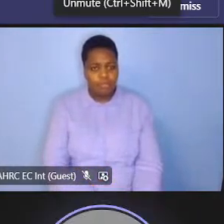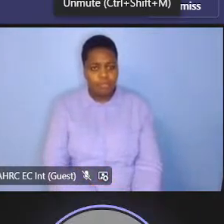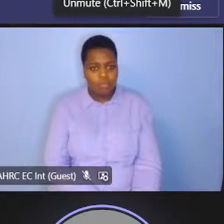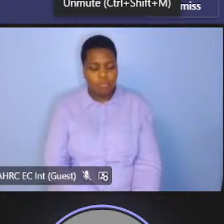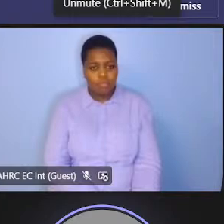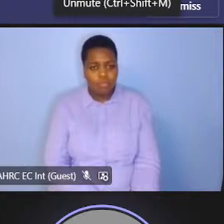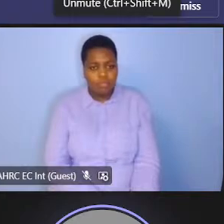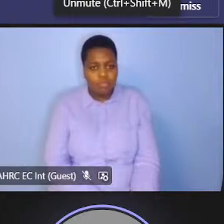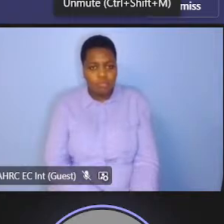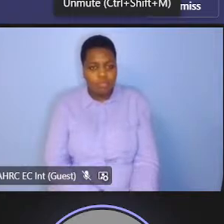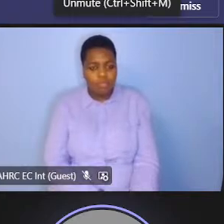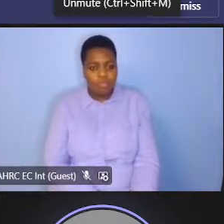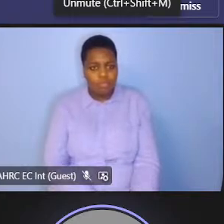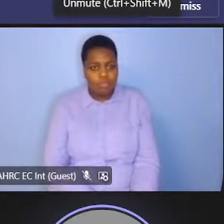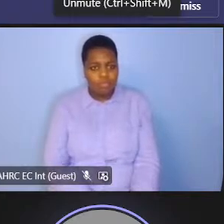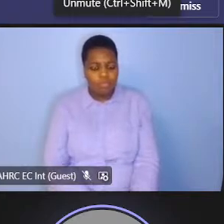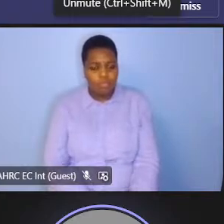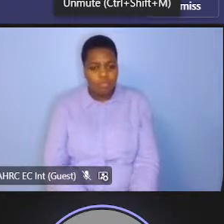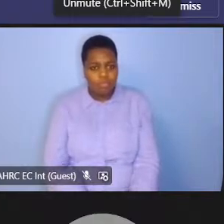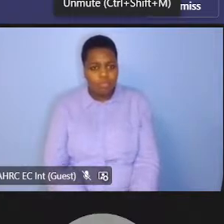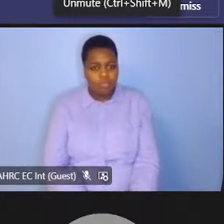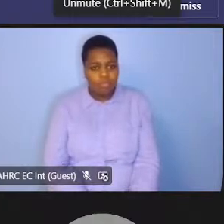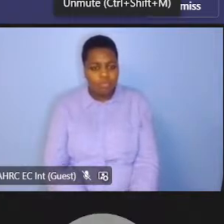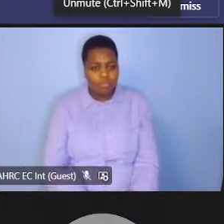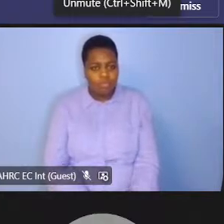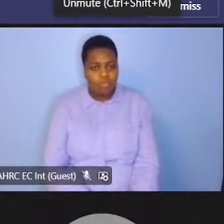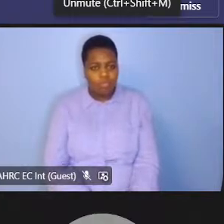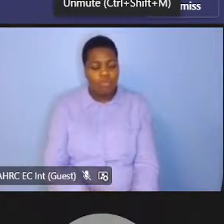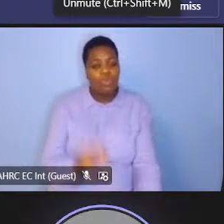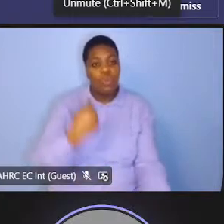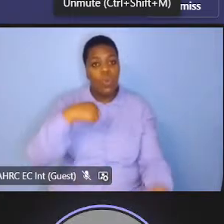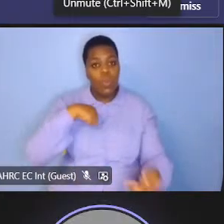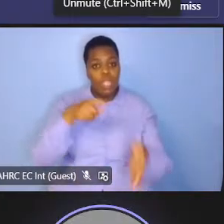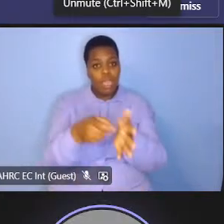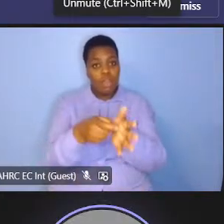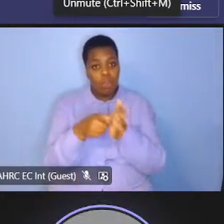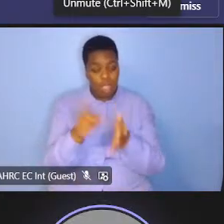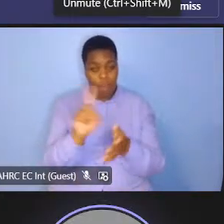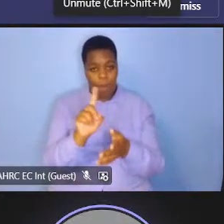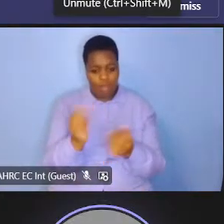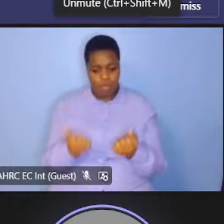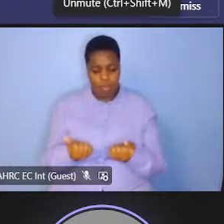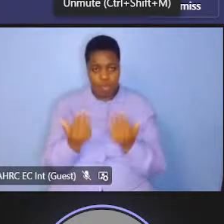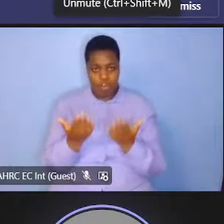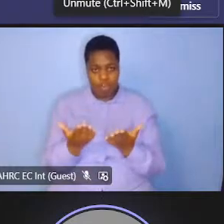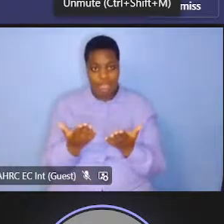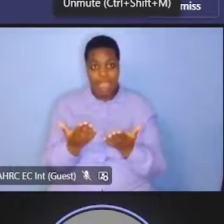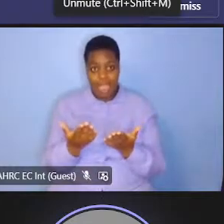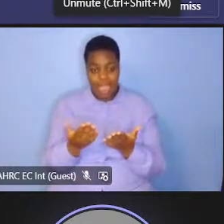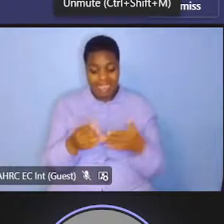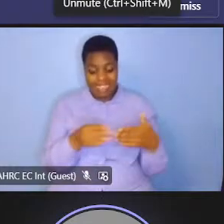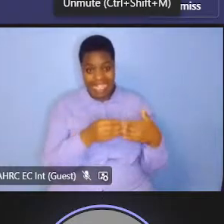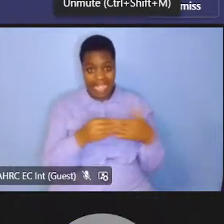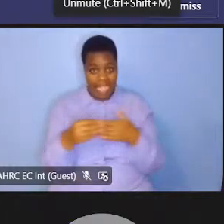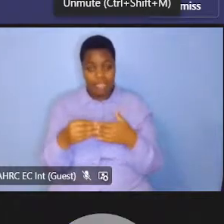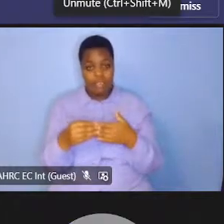state is required to provide a government-funded education